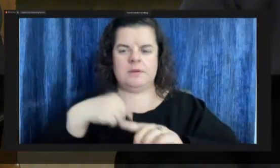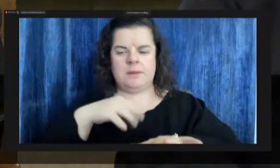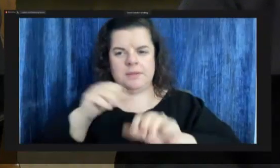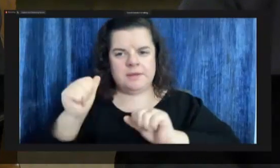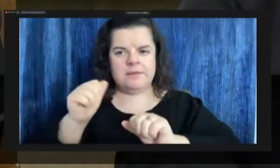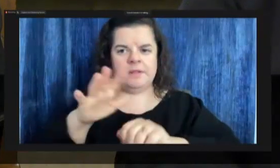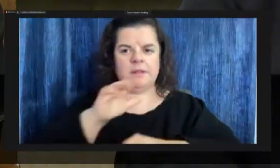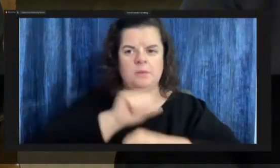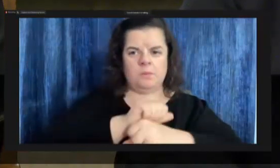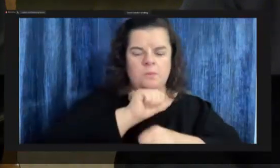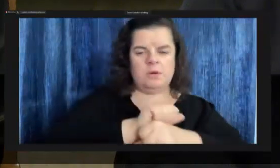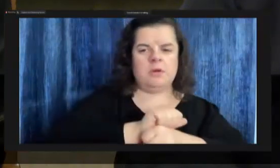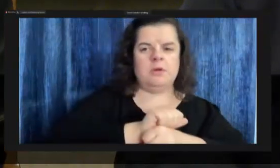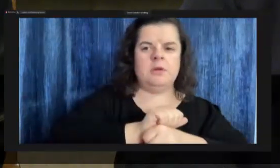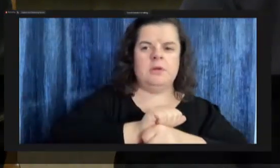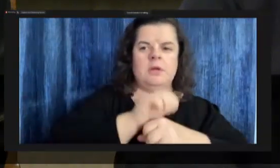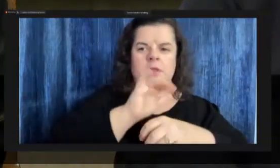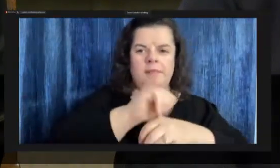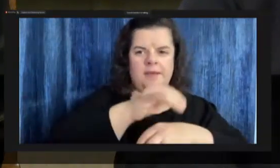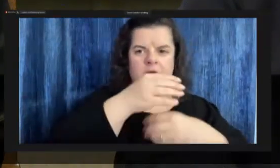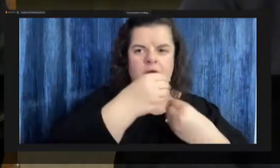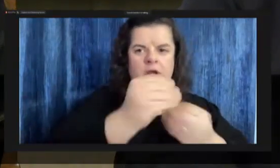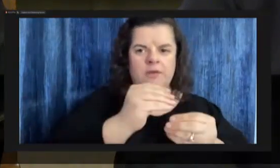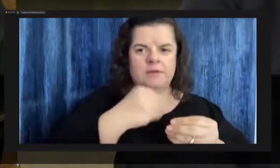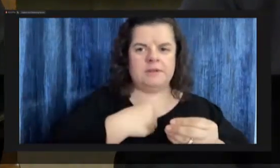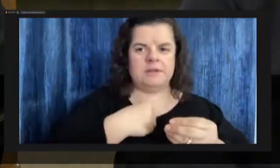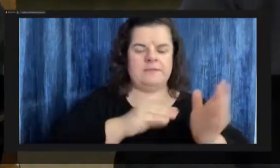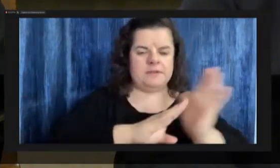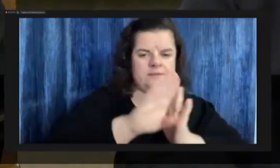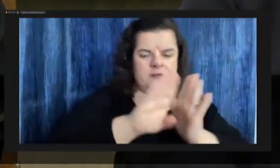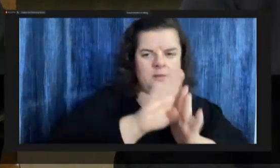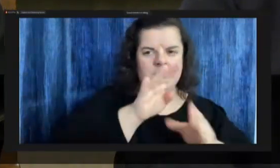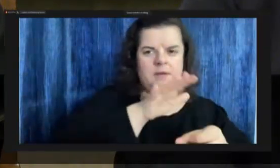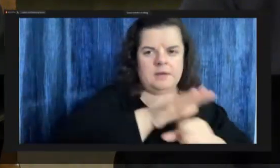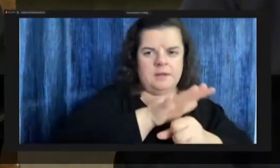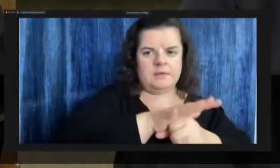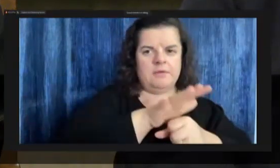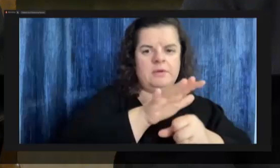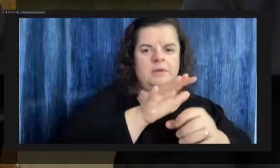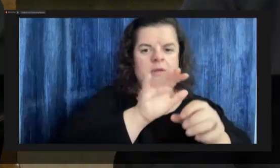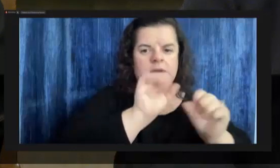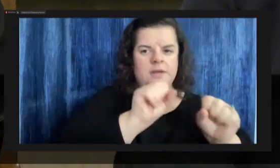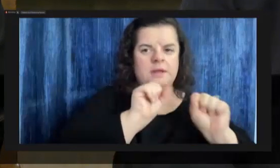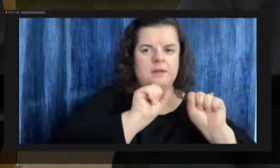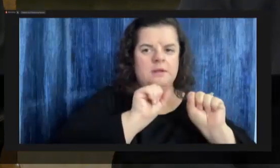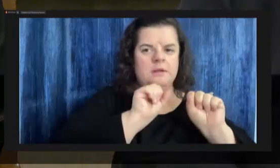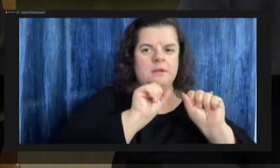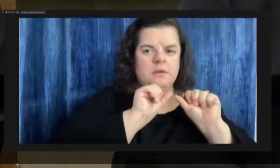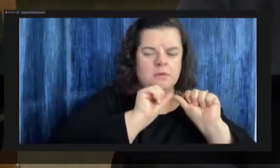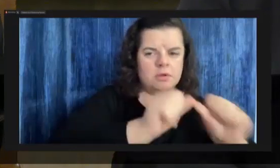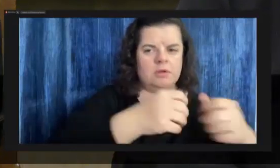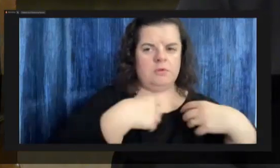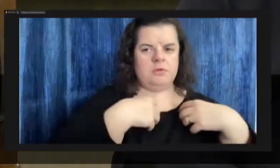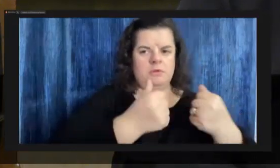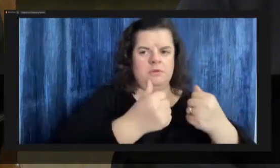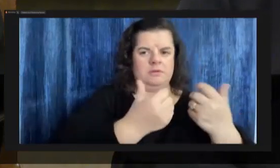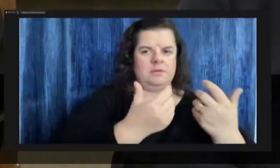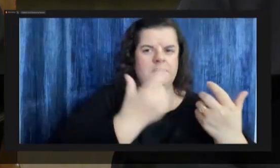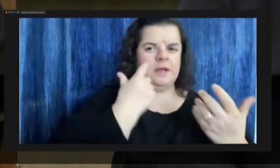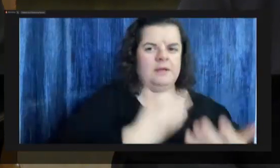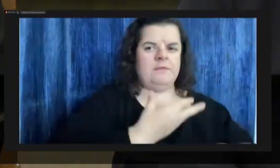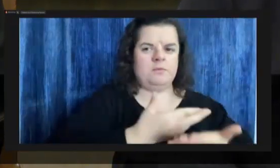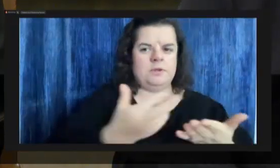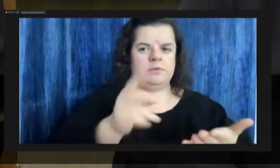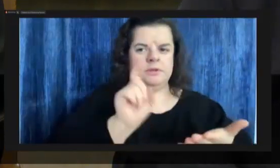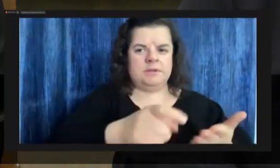make certain that that office gets developed, that it remains healthy and viable and has the resource that it needs to continue